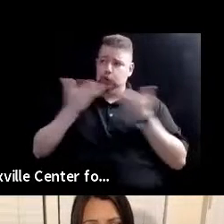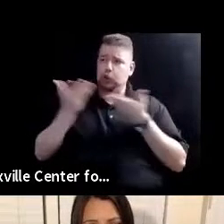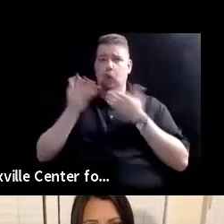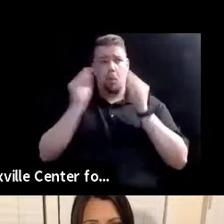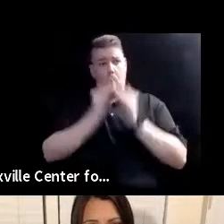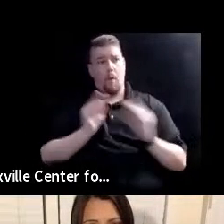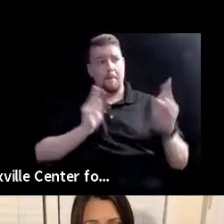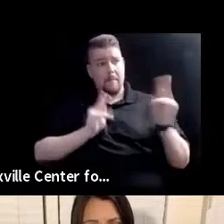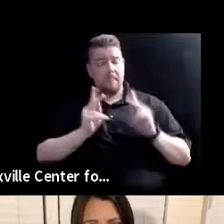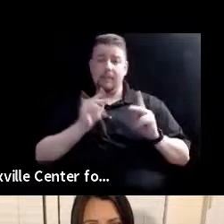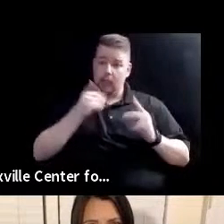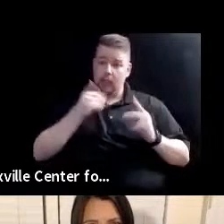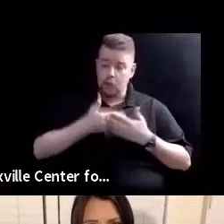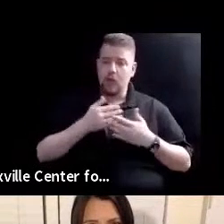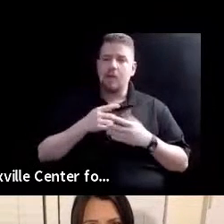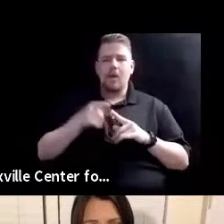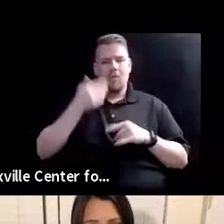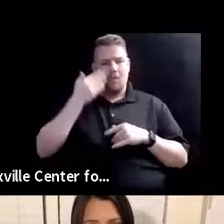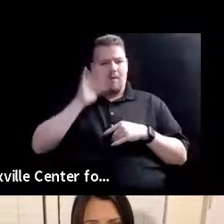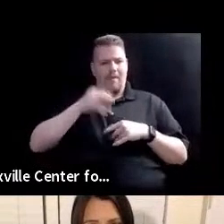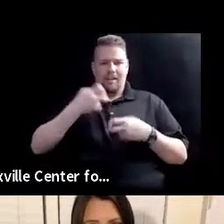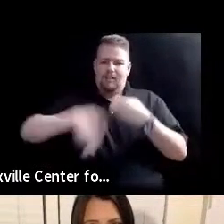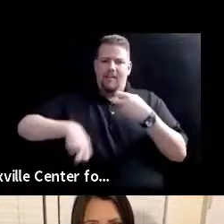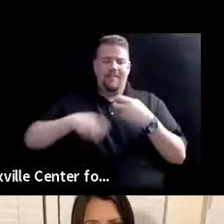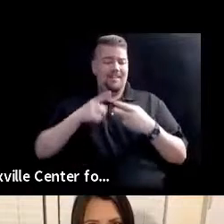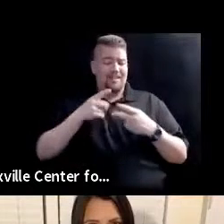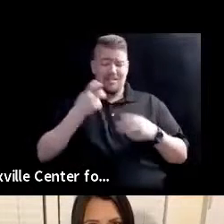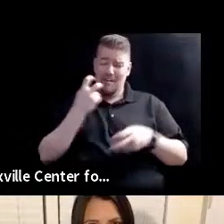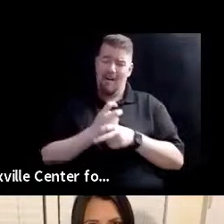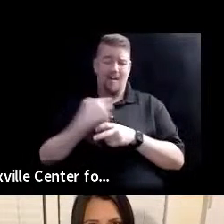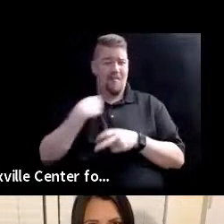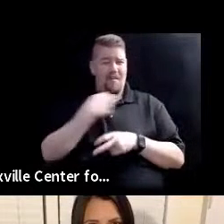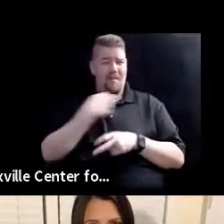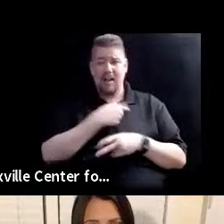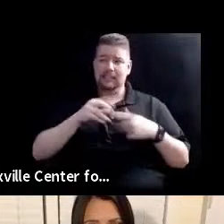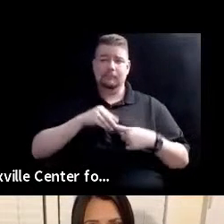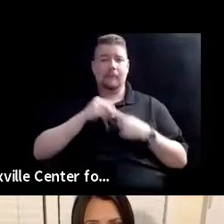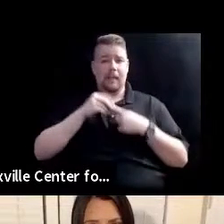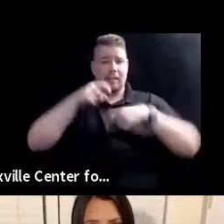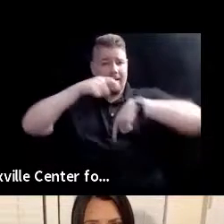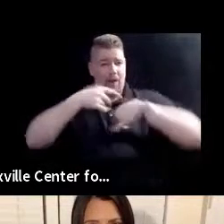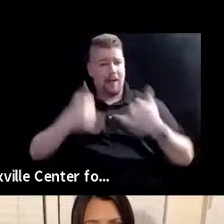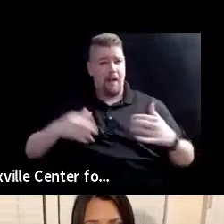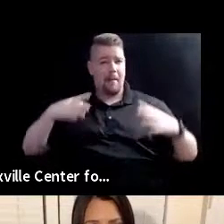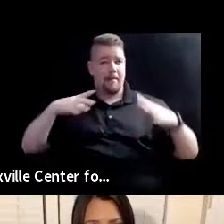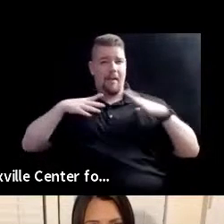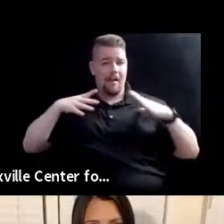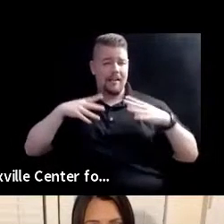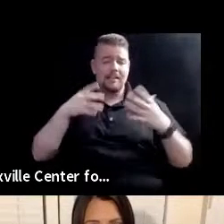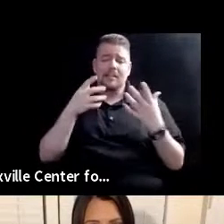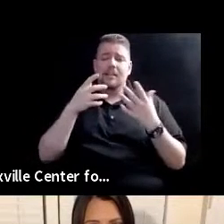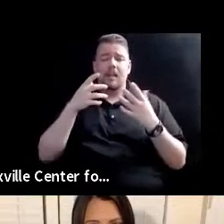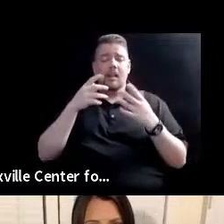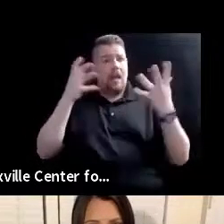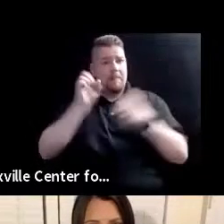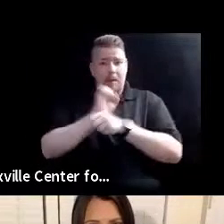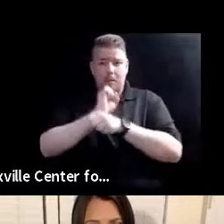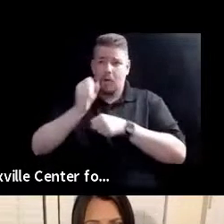when we know this is hard, this is a tough thing to think about doing at the holidays. Because a lot of folks are employed by